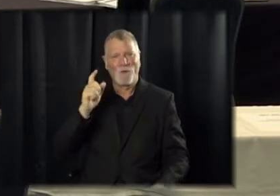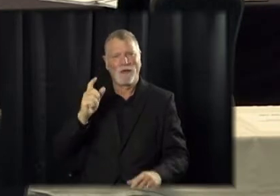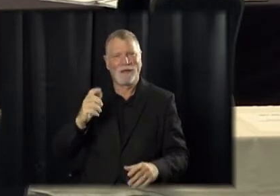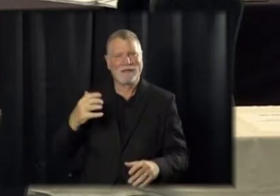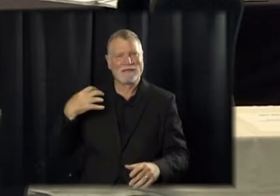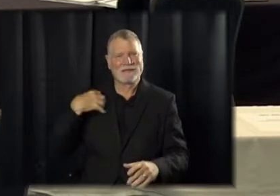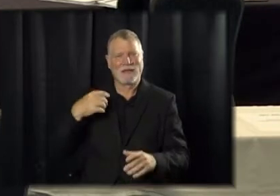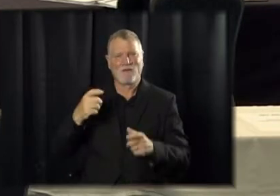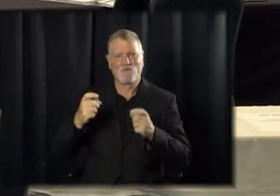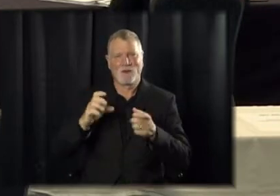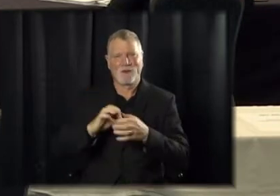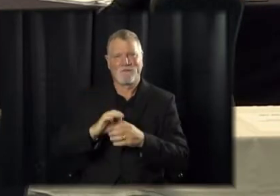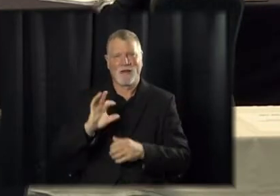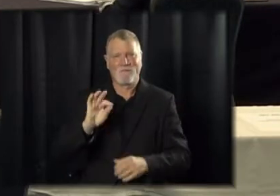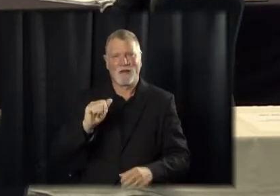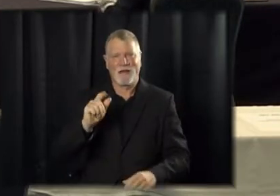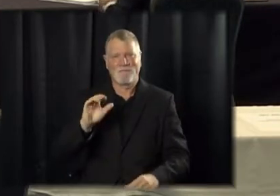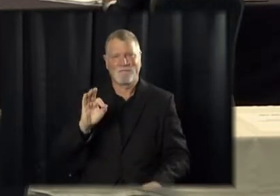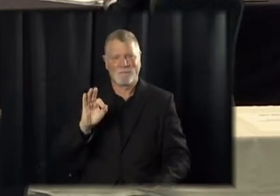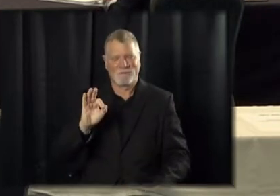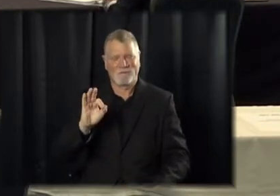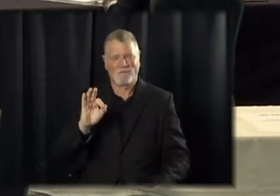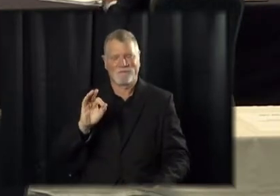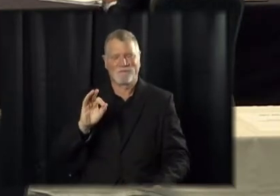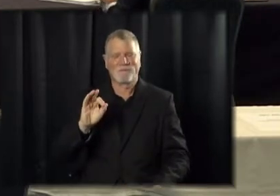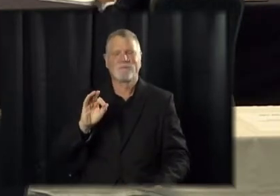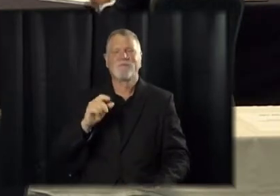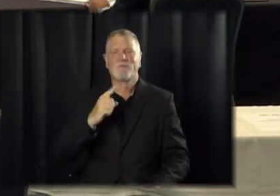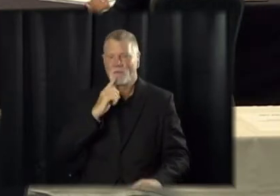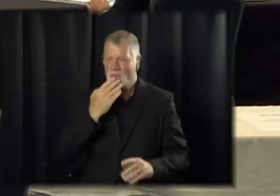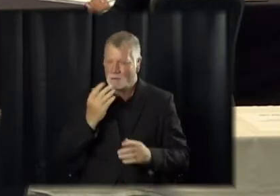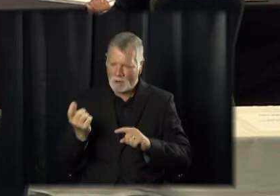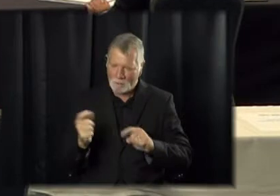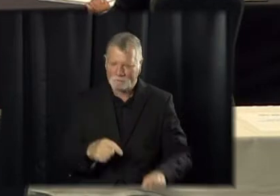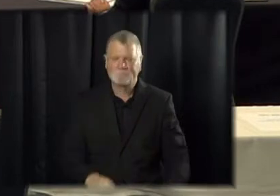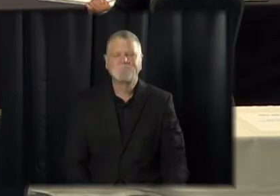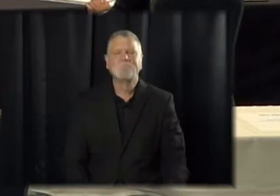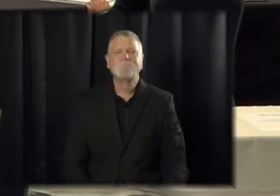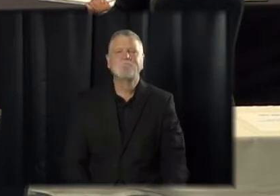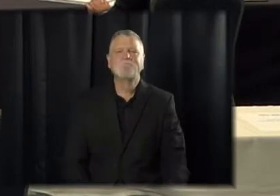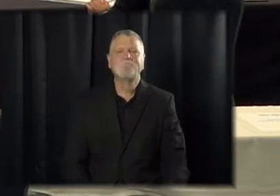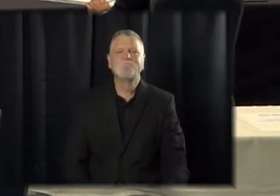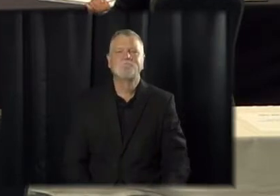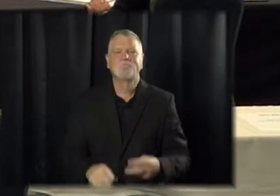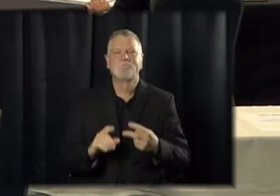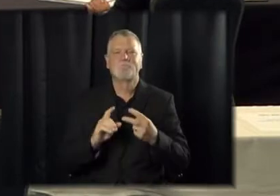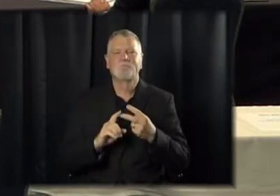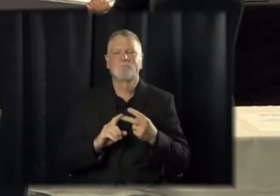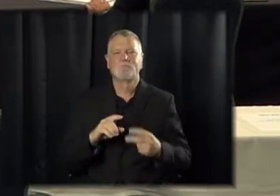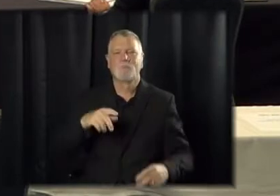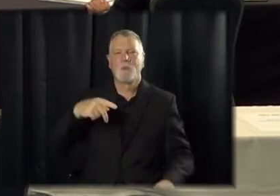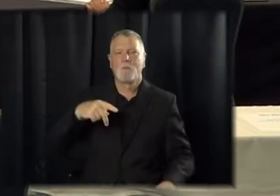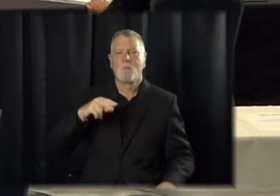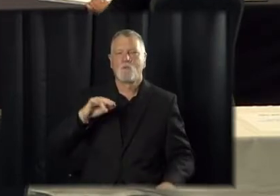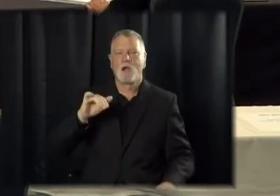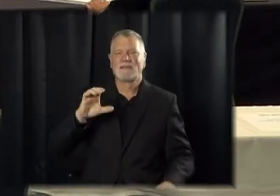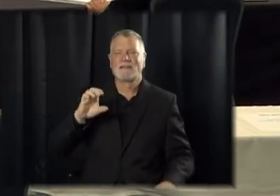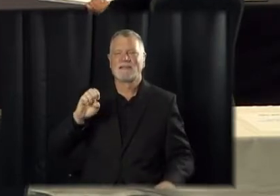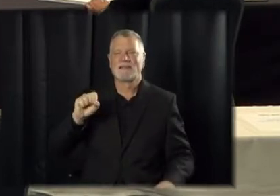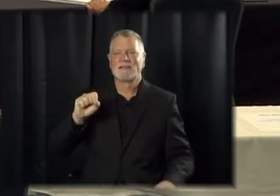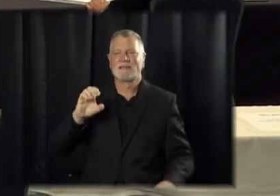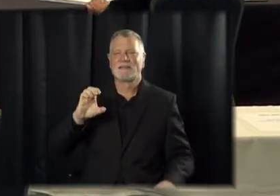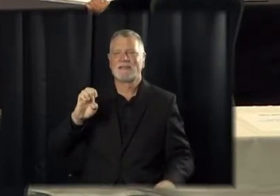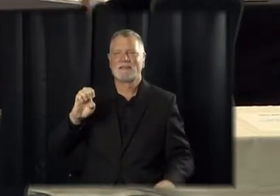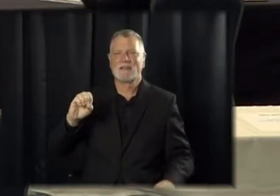Director of FOF. Thanks so much for coming. The Prasa CEO, Doriel